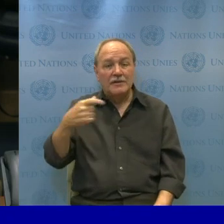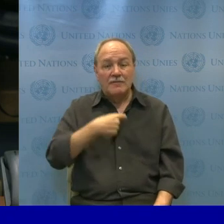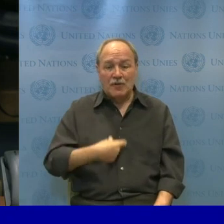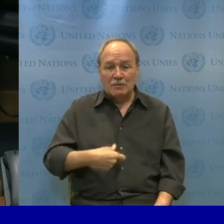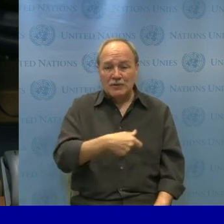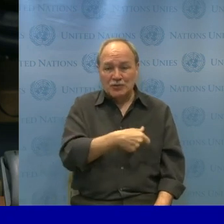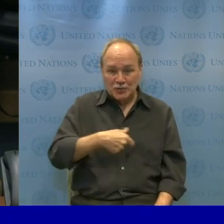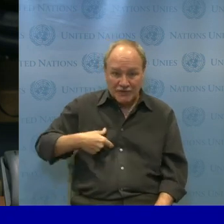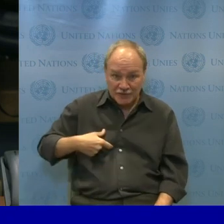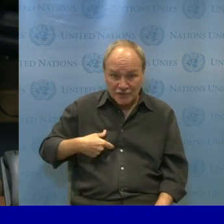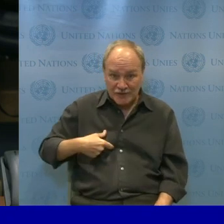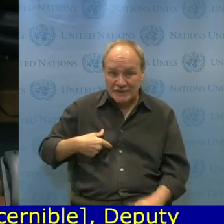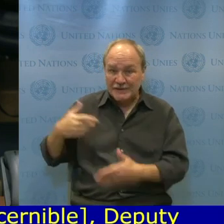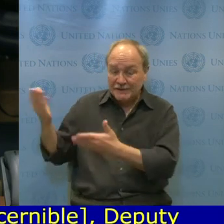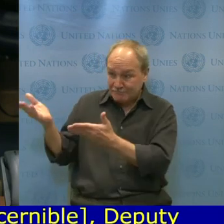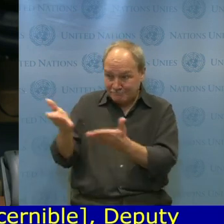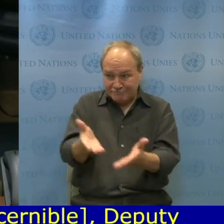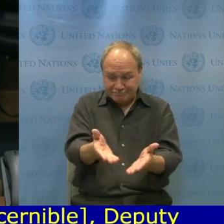kindly take the floor.